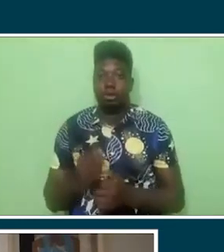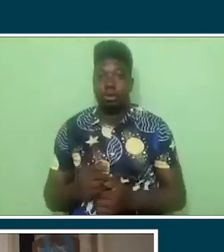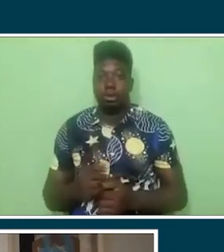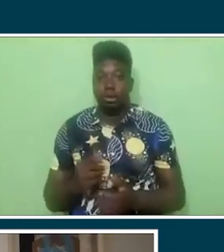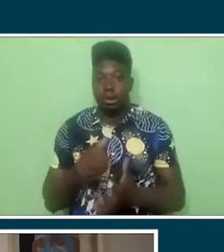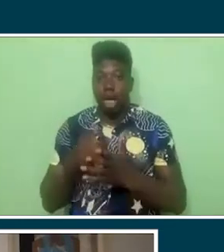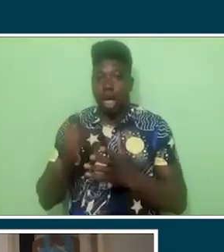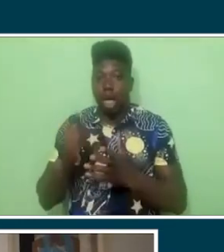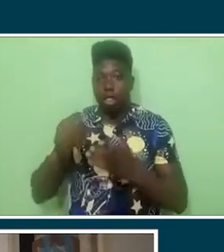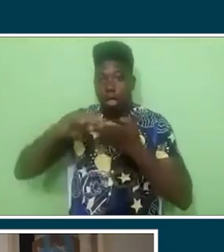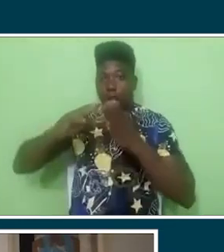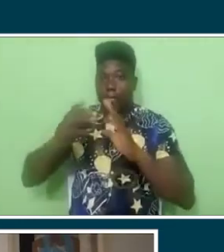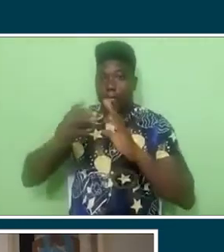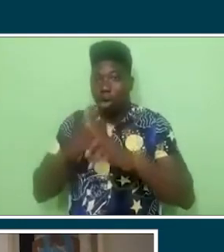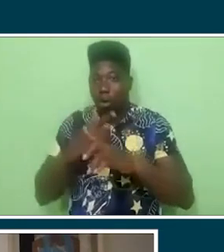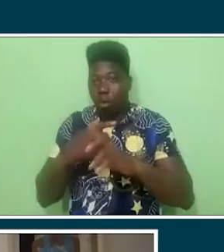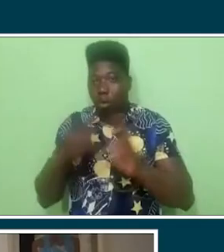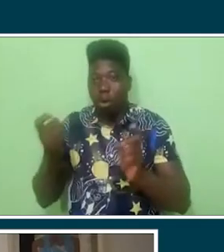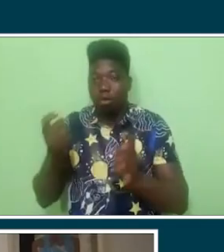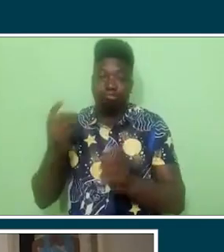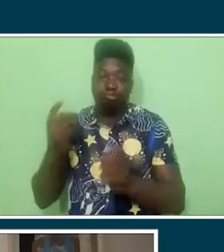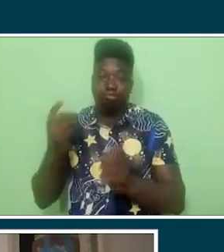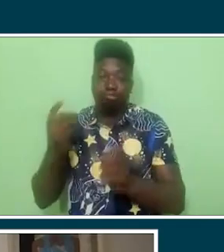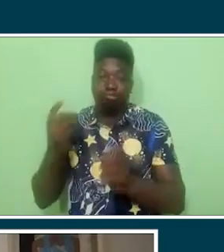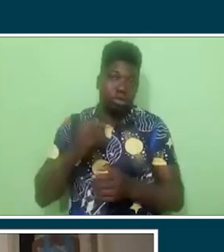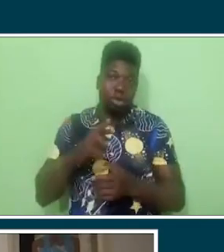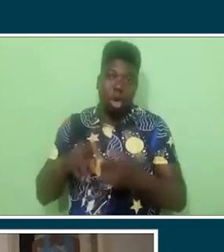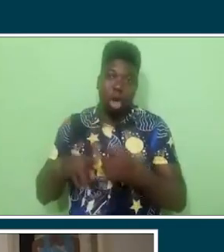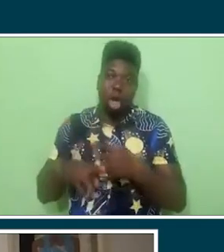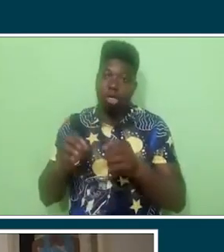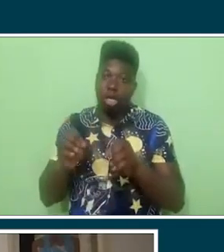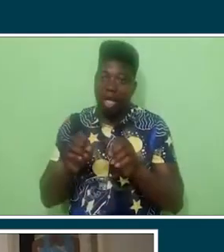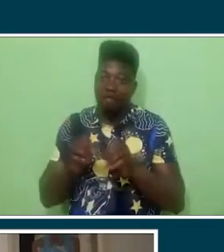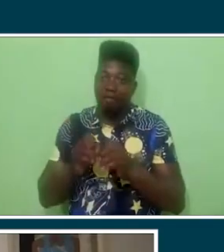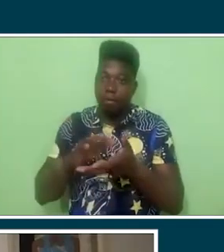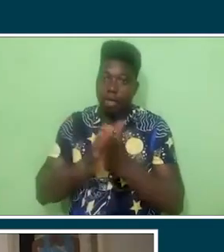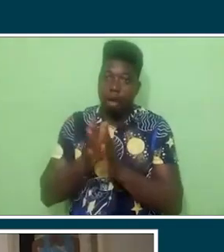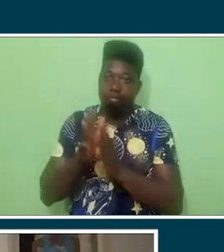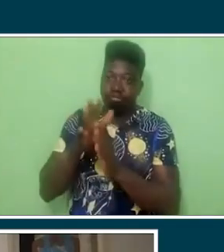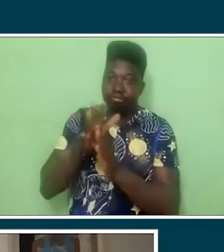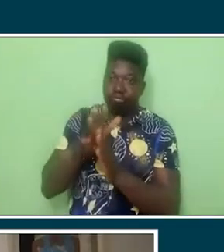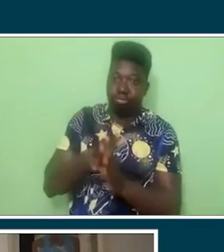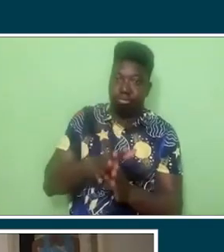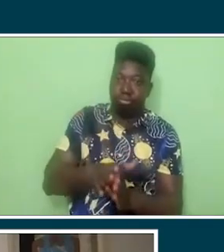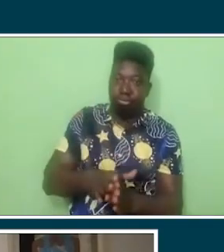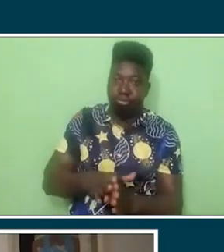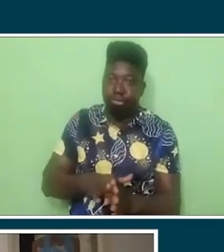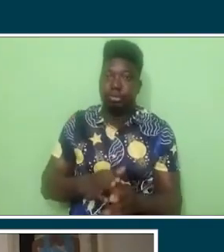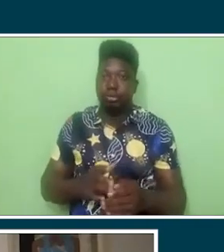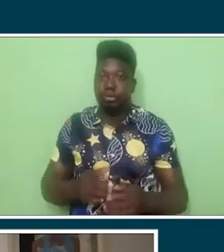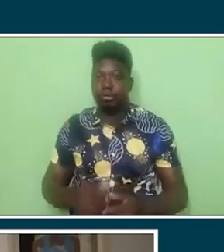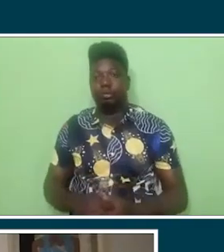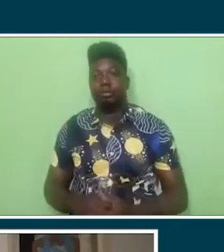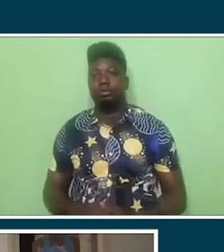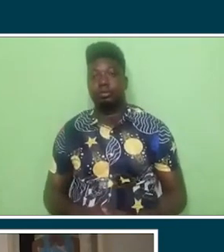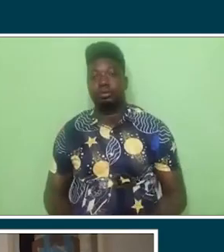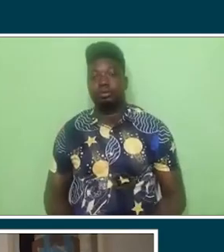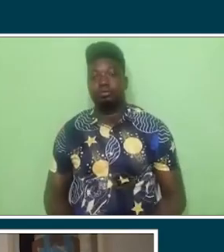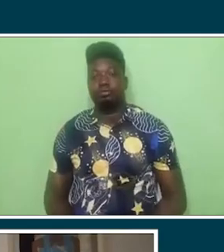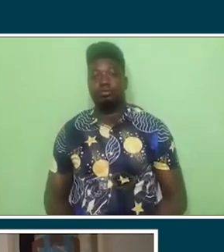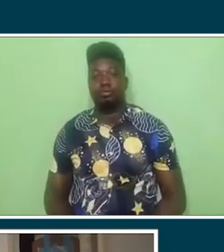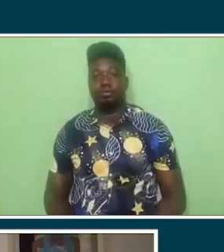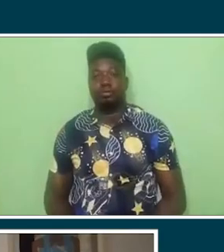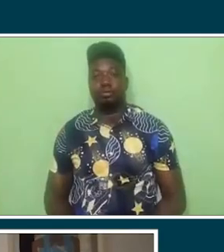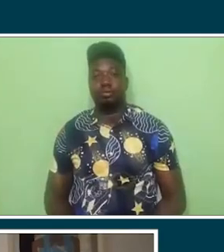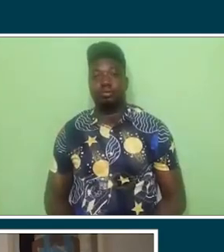experiencing, or even you become slippery to the constructs that they are born out of and enable. Wow.